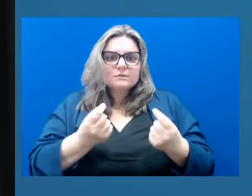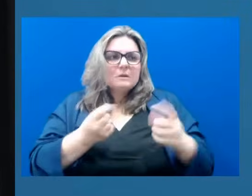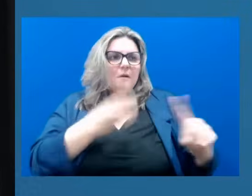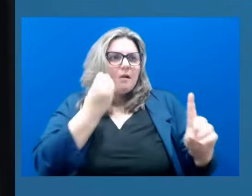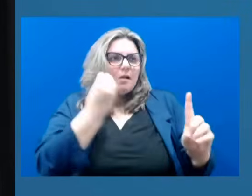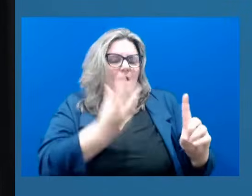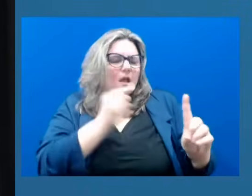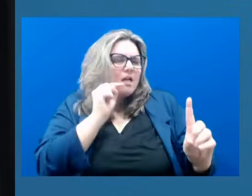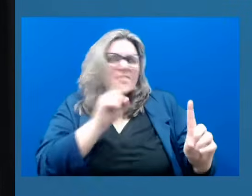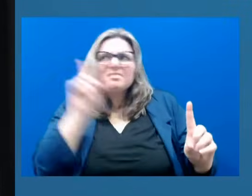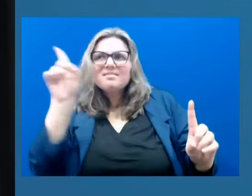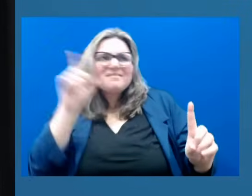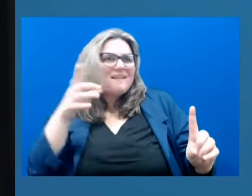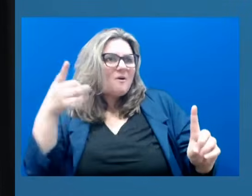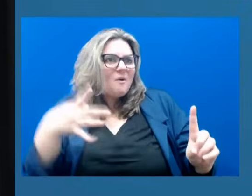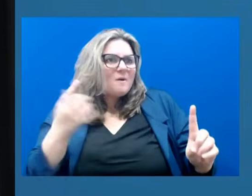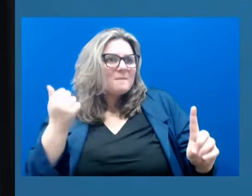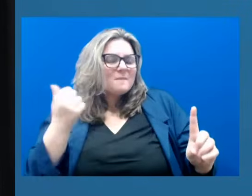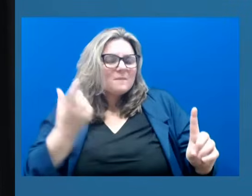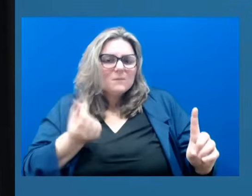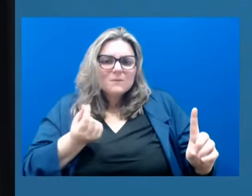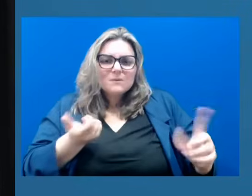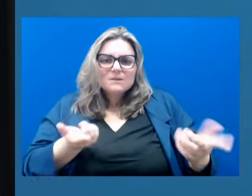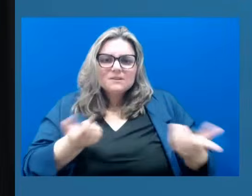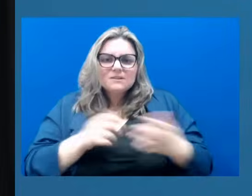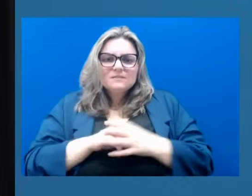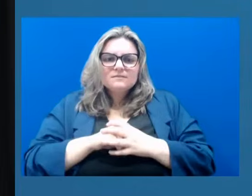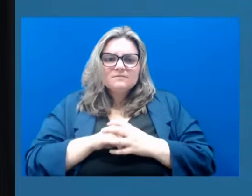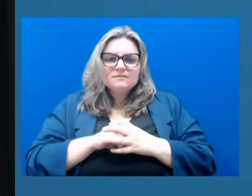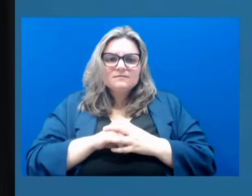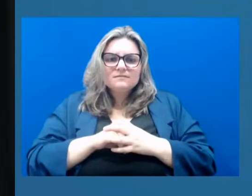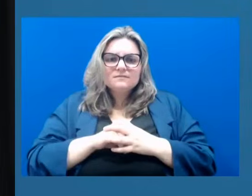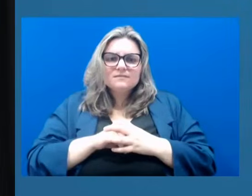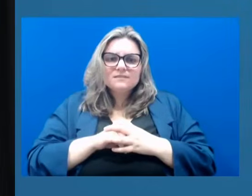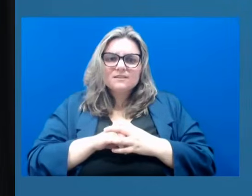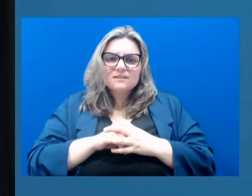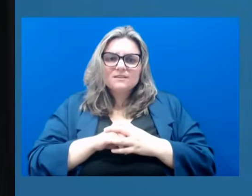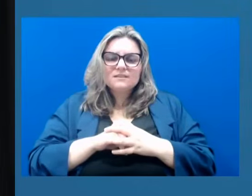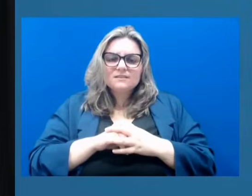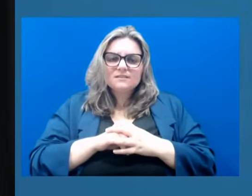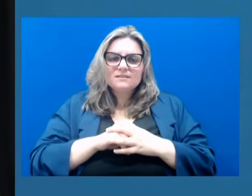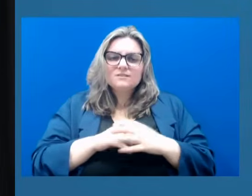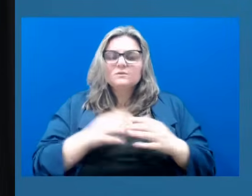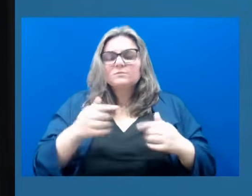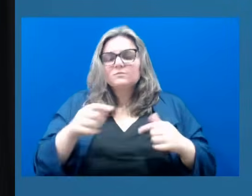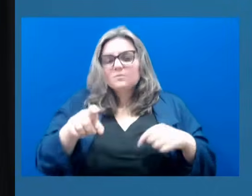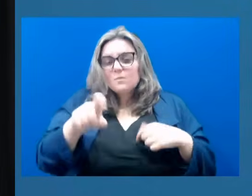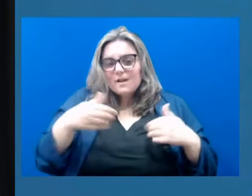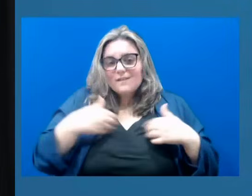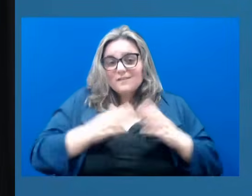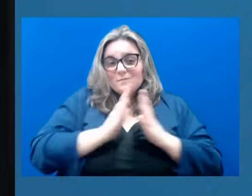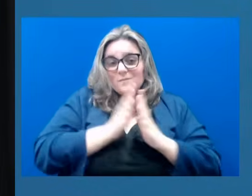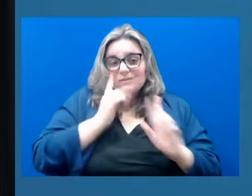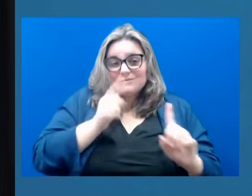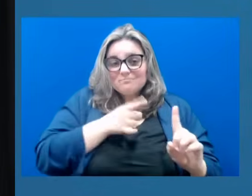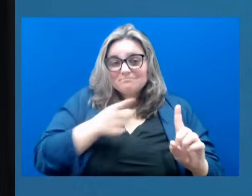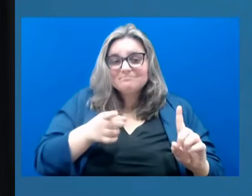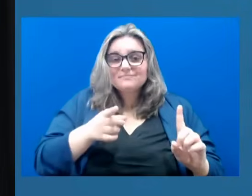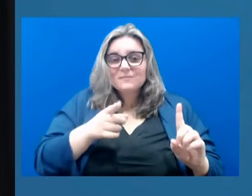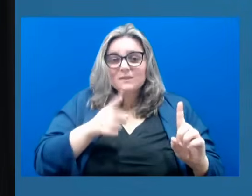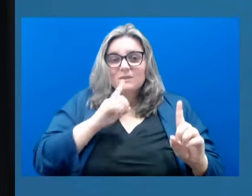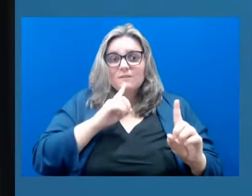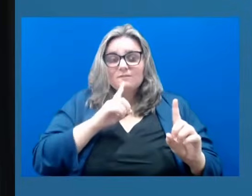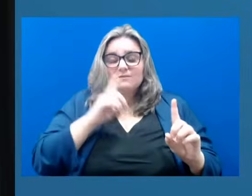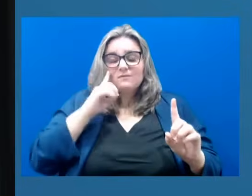was. And when you have a federal government partner, and we have to have prayers for George as well for the going down in federal government.